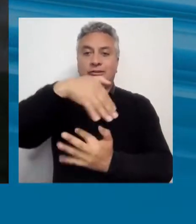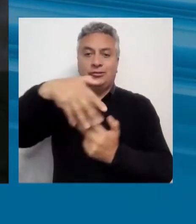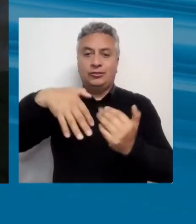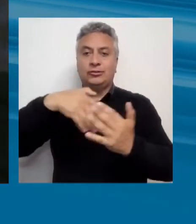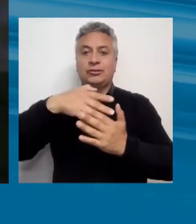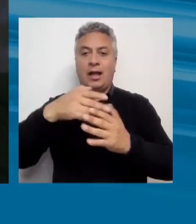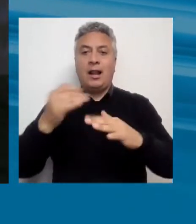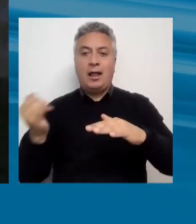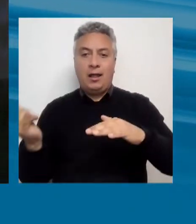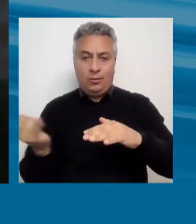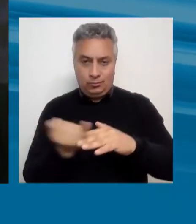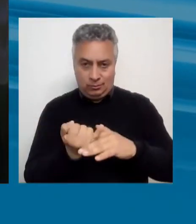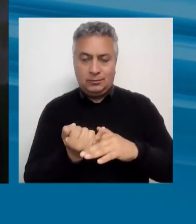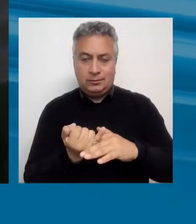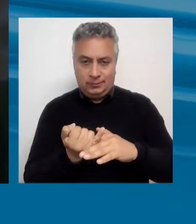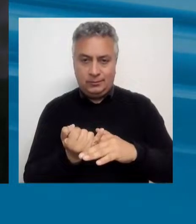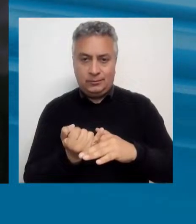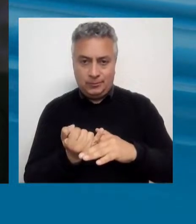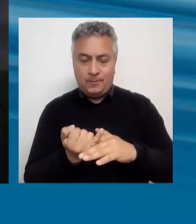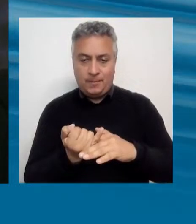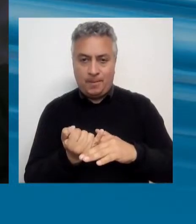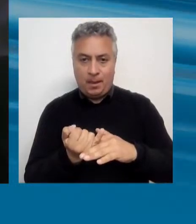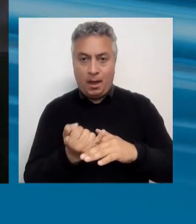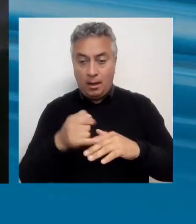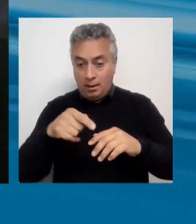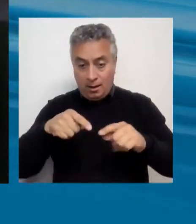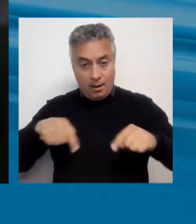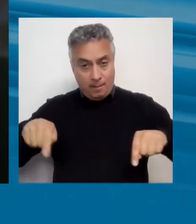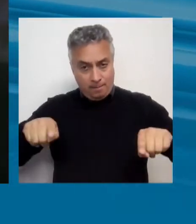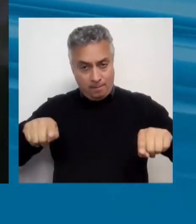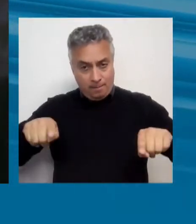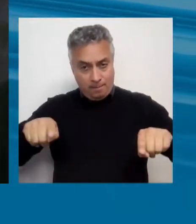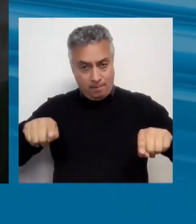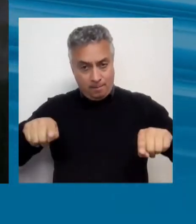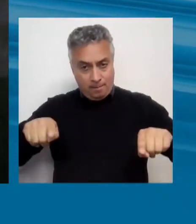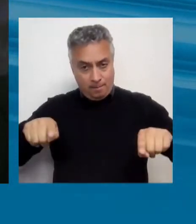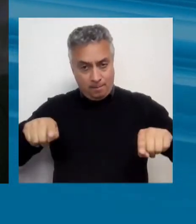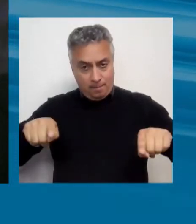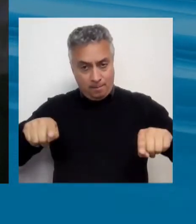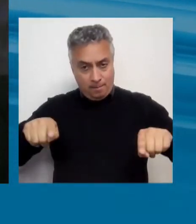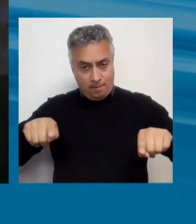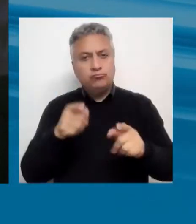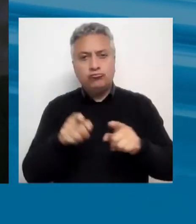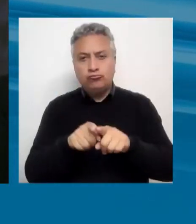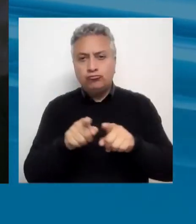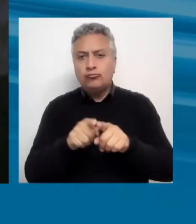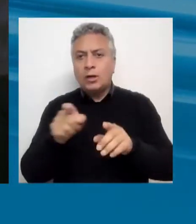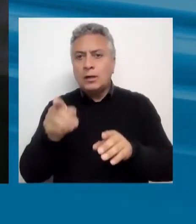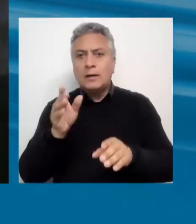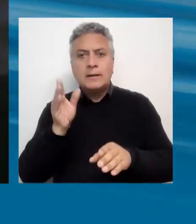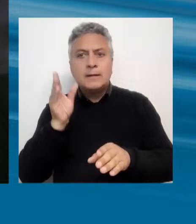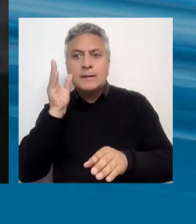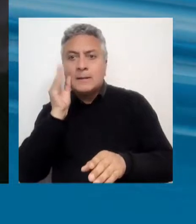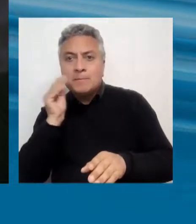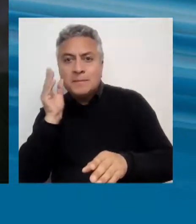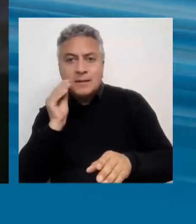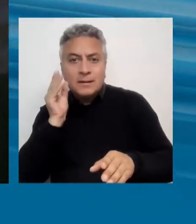inclusive environment. This panel seeks to talk about regional experiences that are